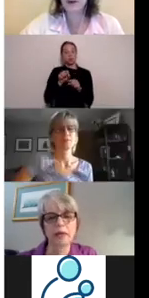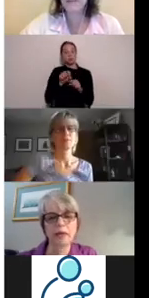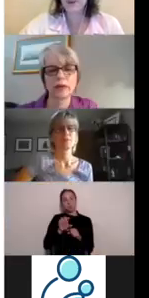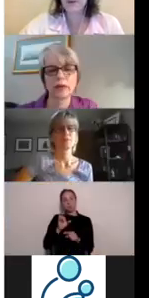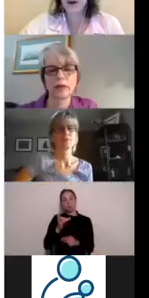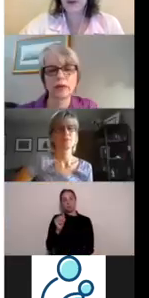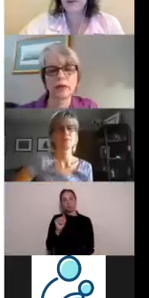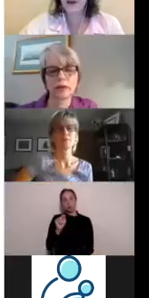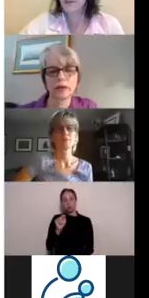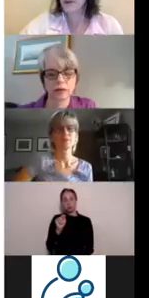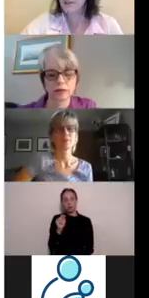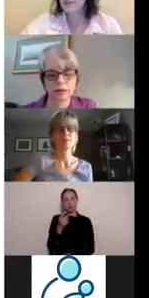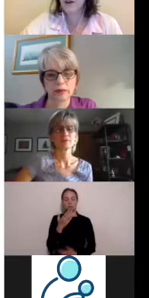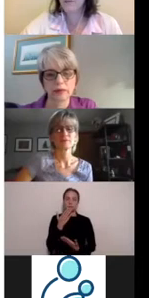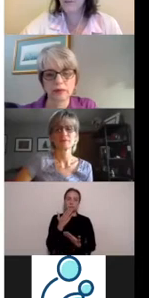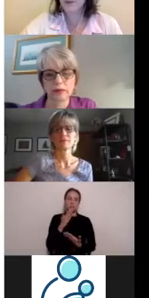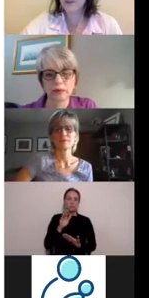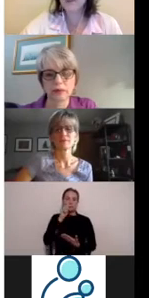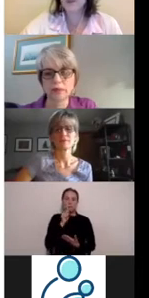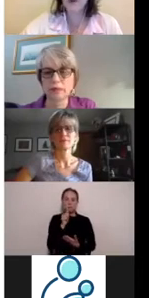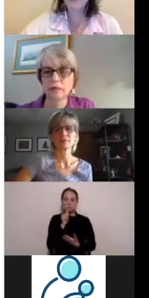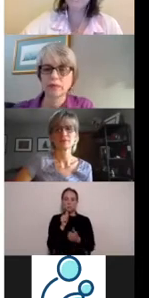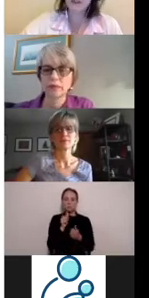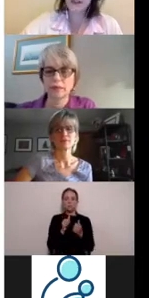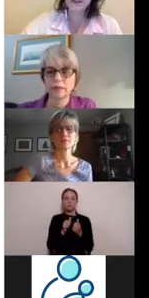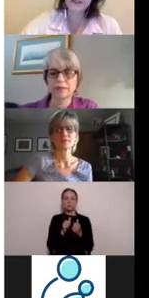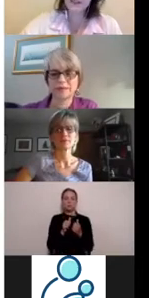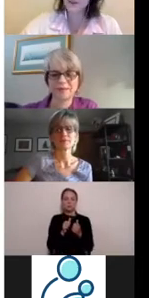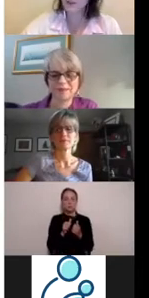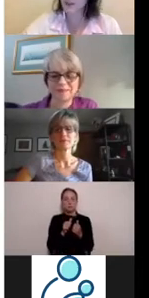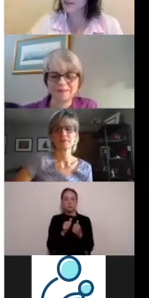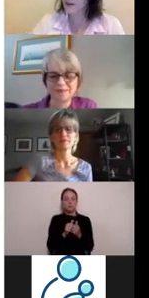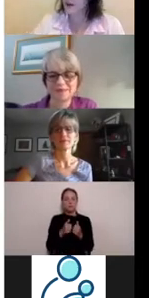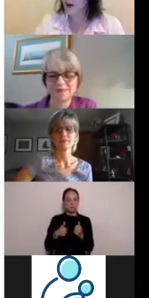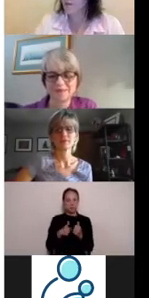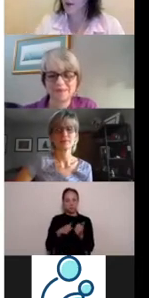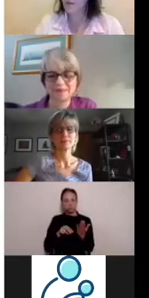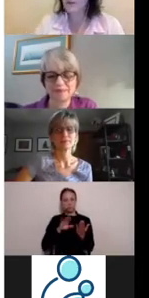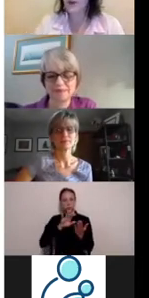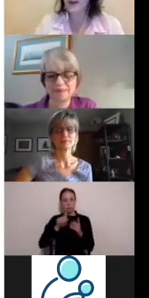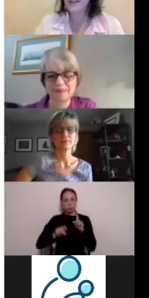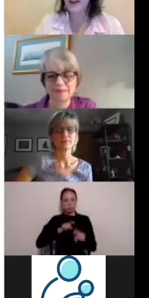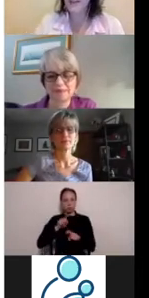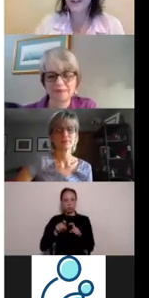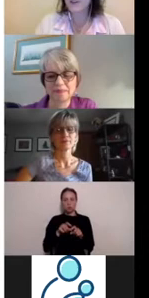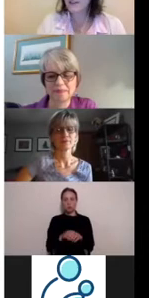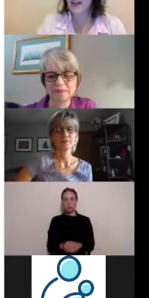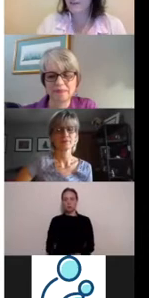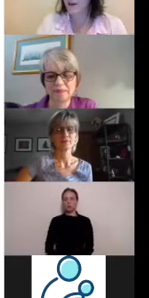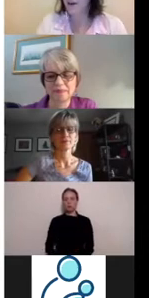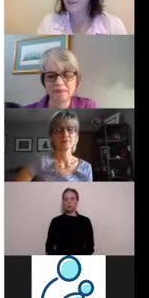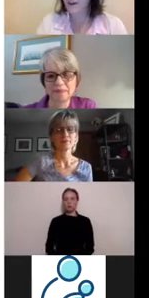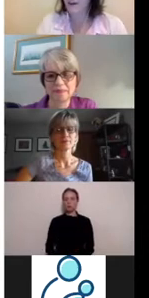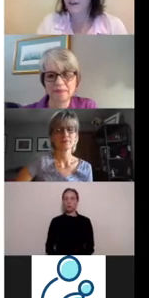you having your patience with your patience for us to get to these questions. I will also ask that during this